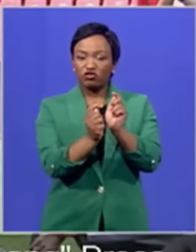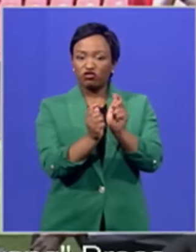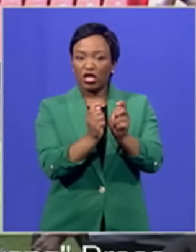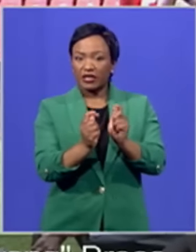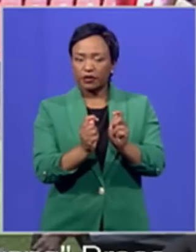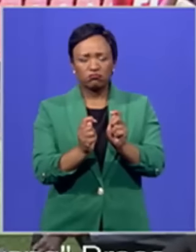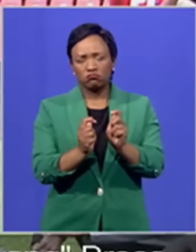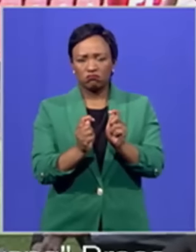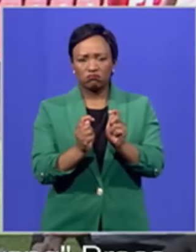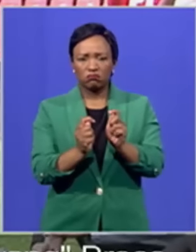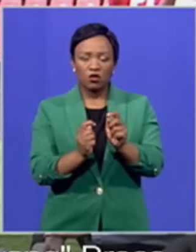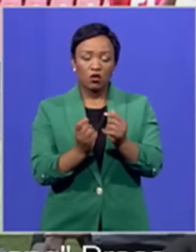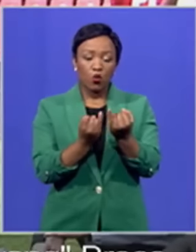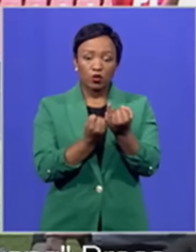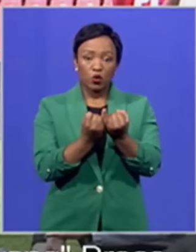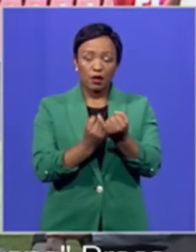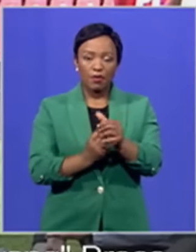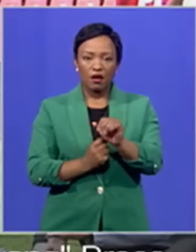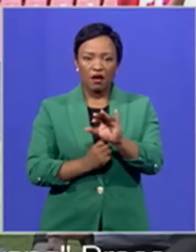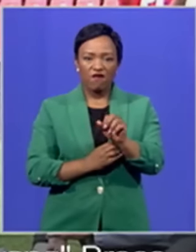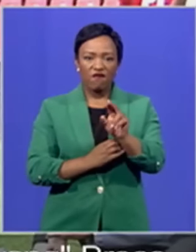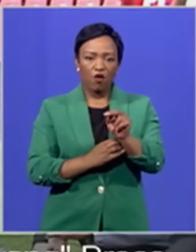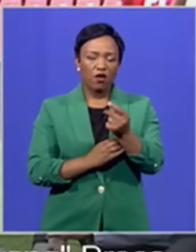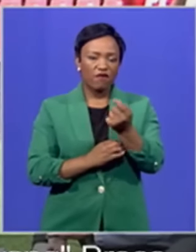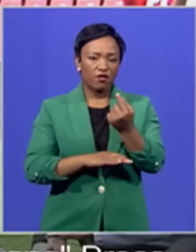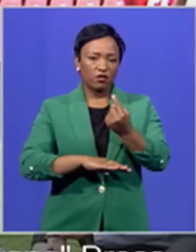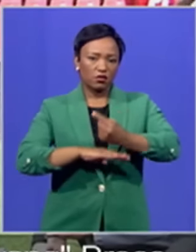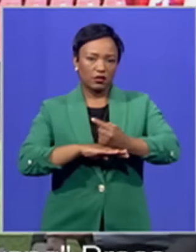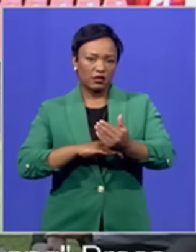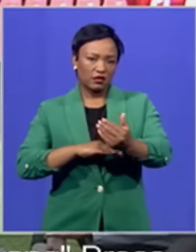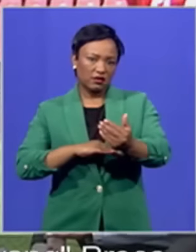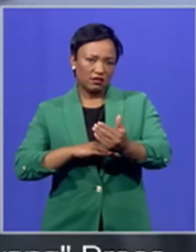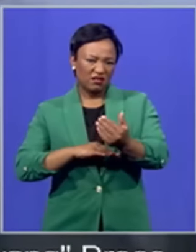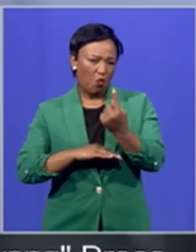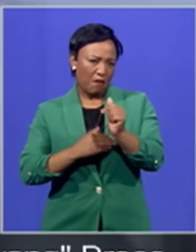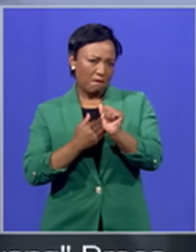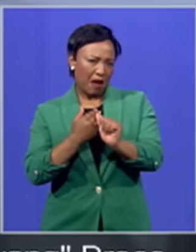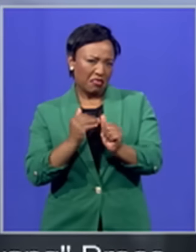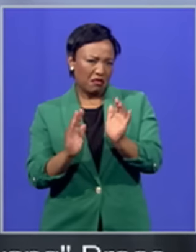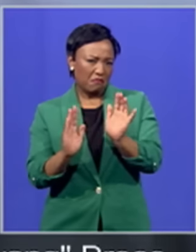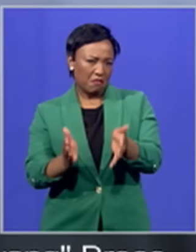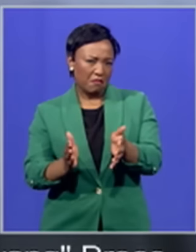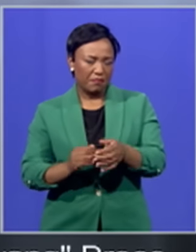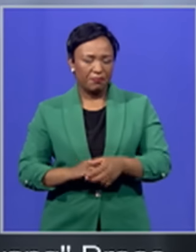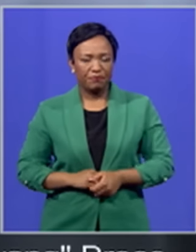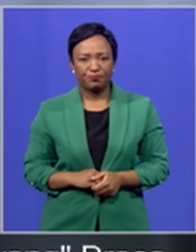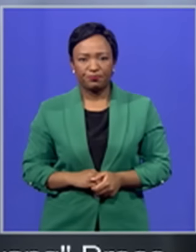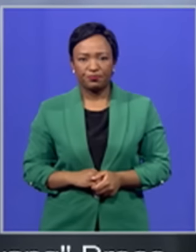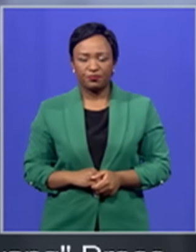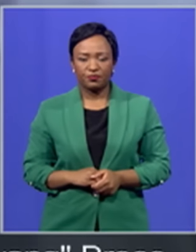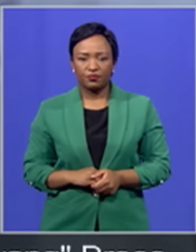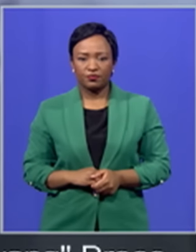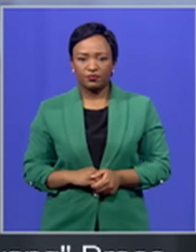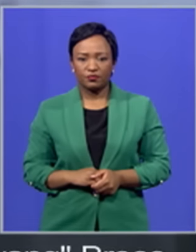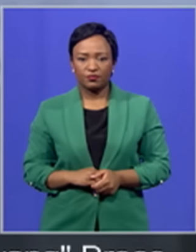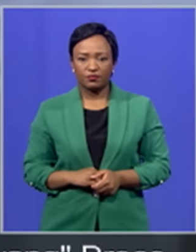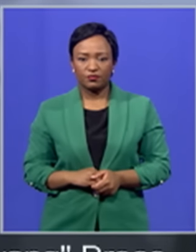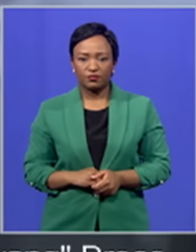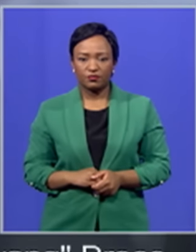ka ge tournament ya AFCON e šaletšwe ke nako yeo e ka fetago kgwedi e tee. In preparation for